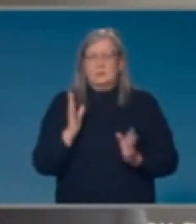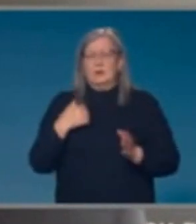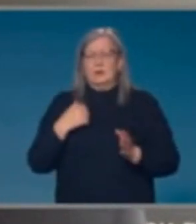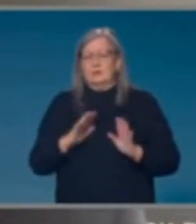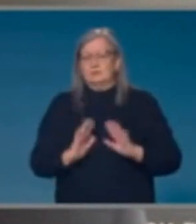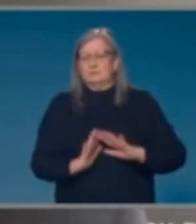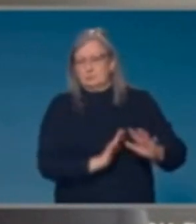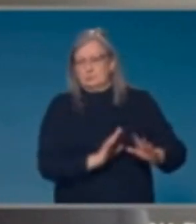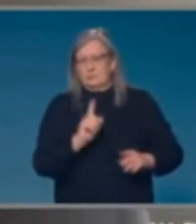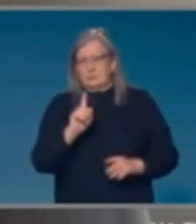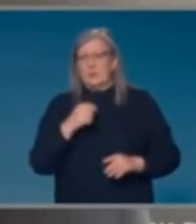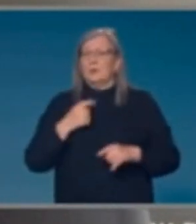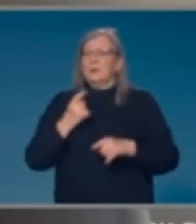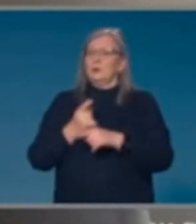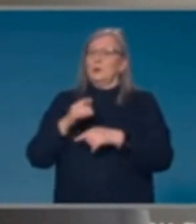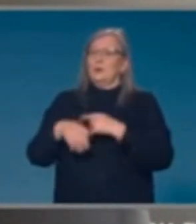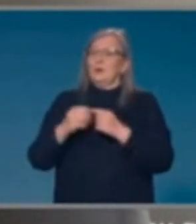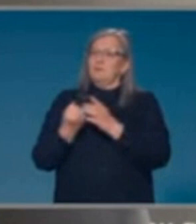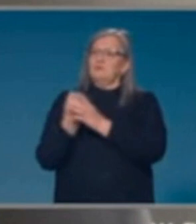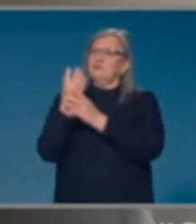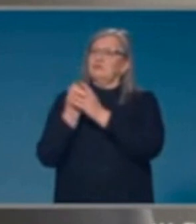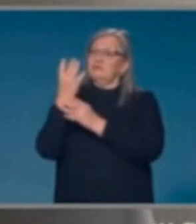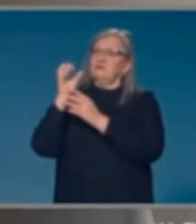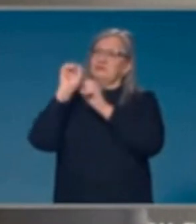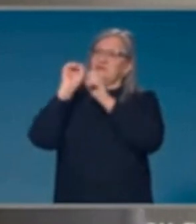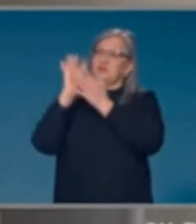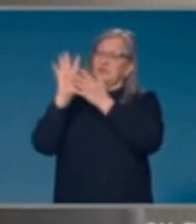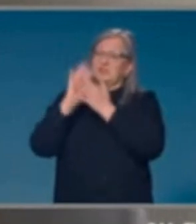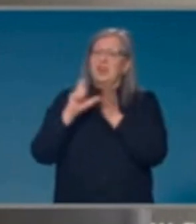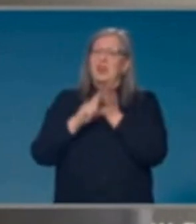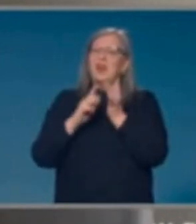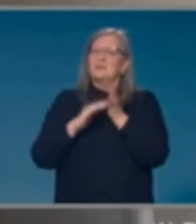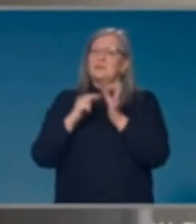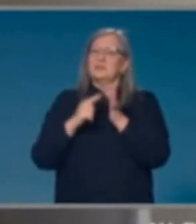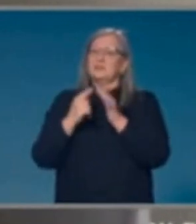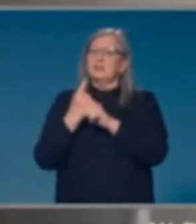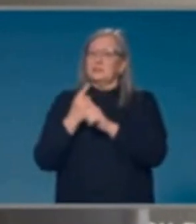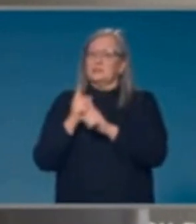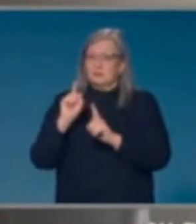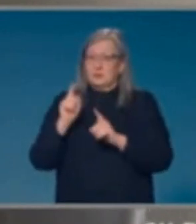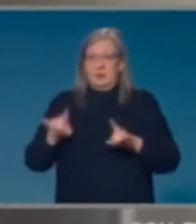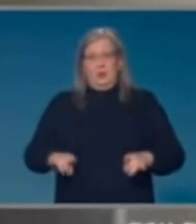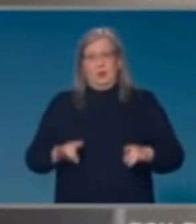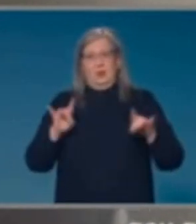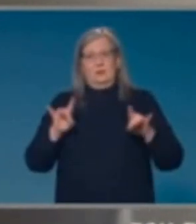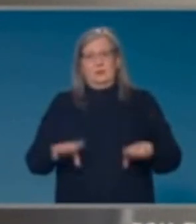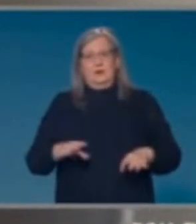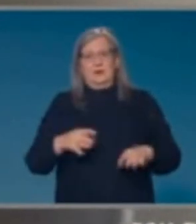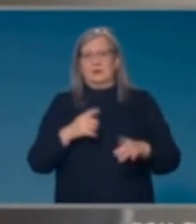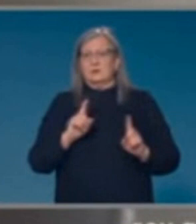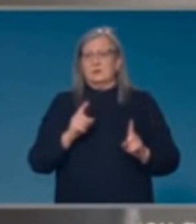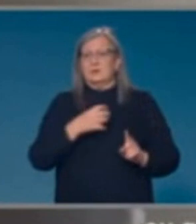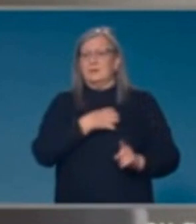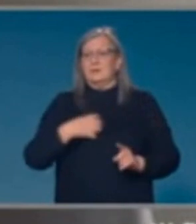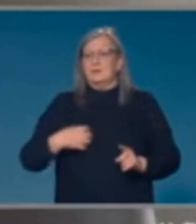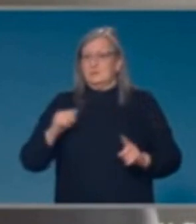of the things that Australia has done is, on our watch, meet and beat our